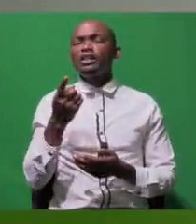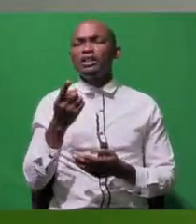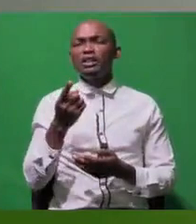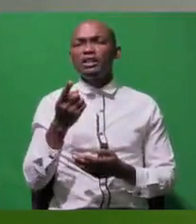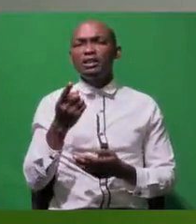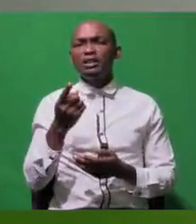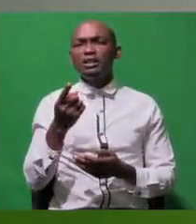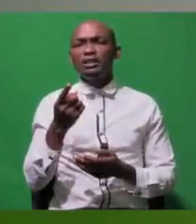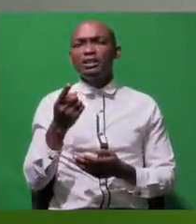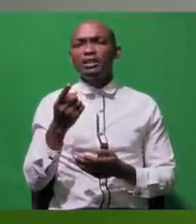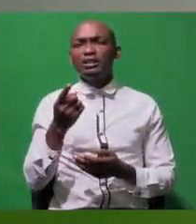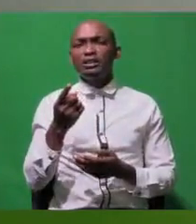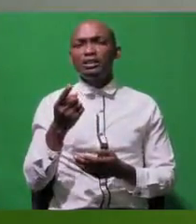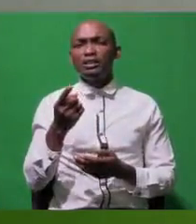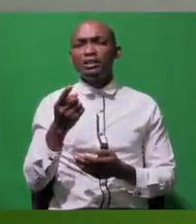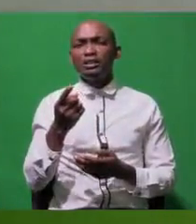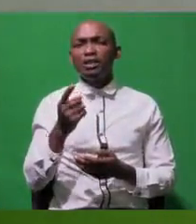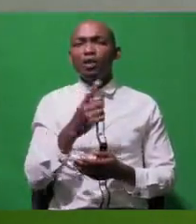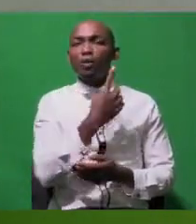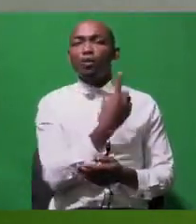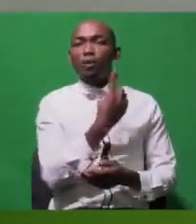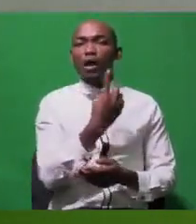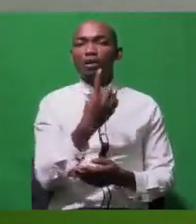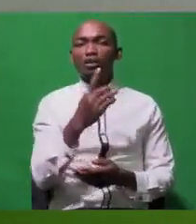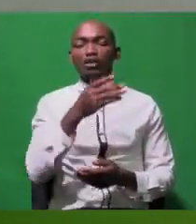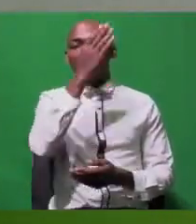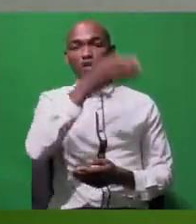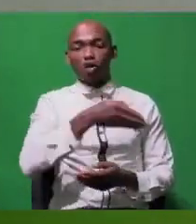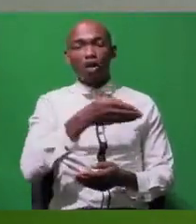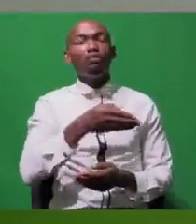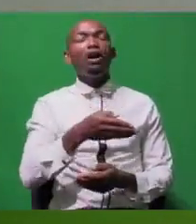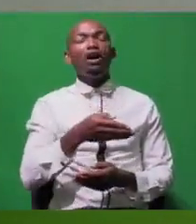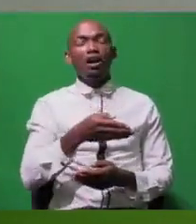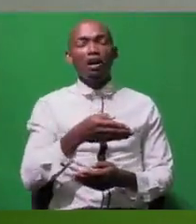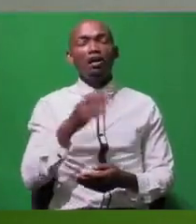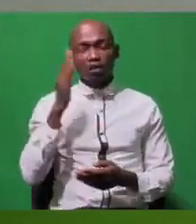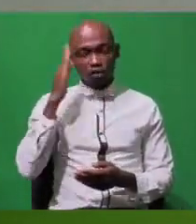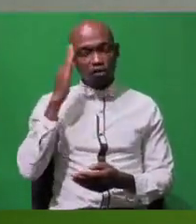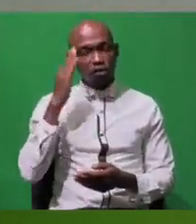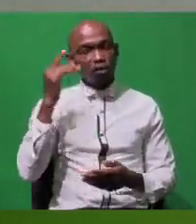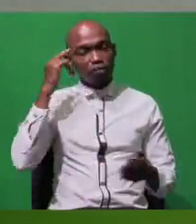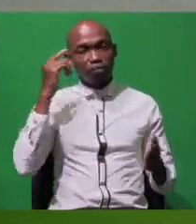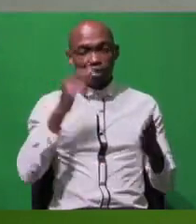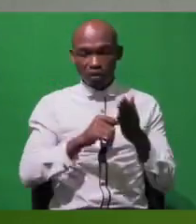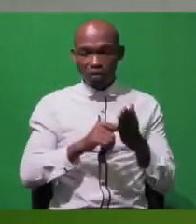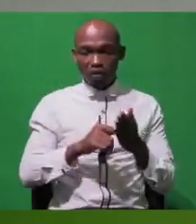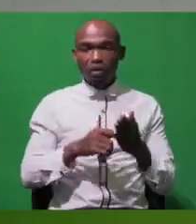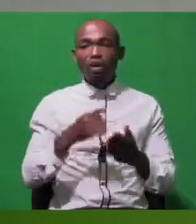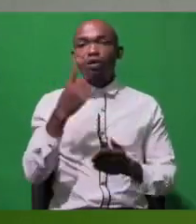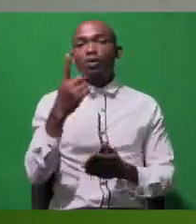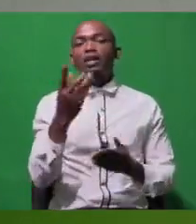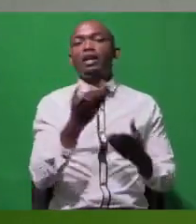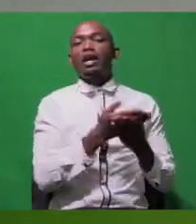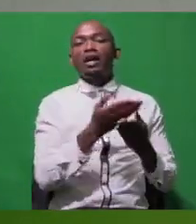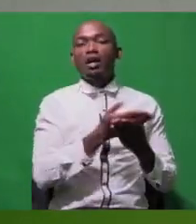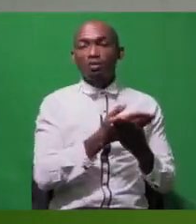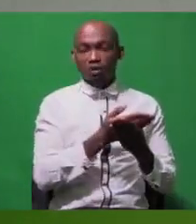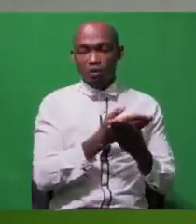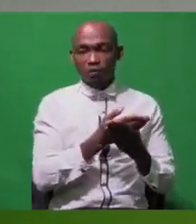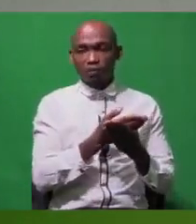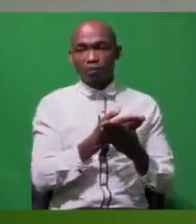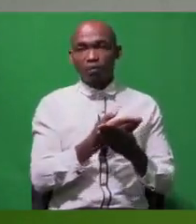Okay, it's a cash book which have only one account. And what is a 2-column cash